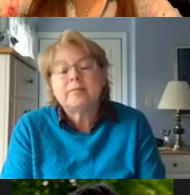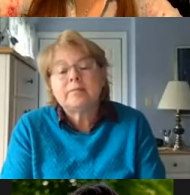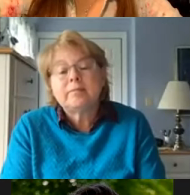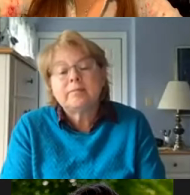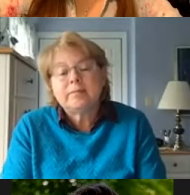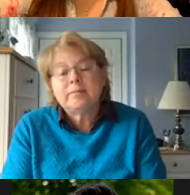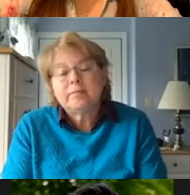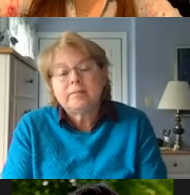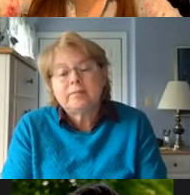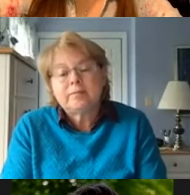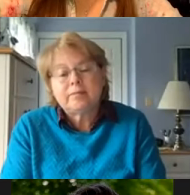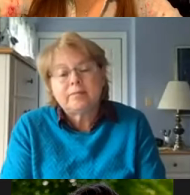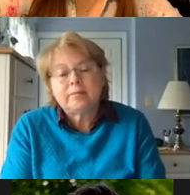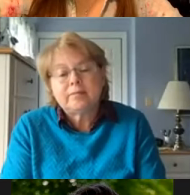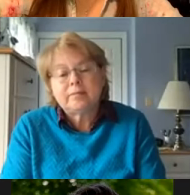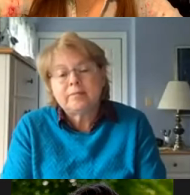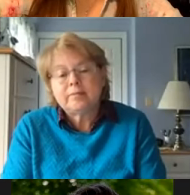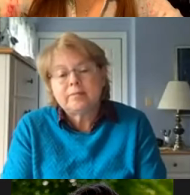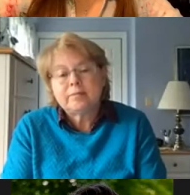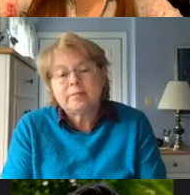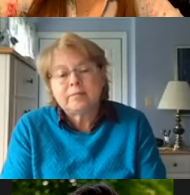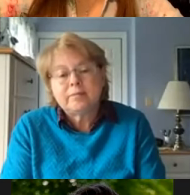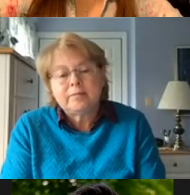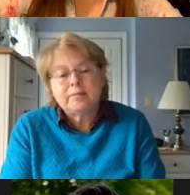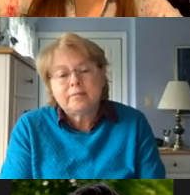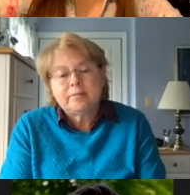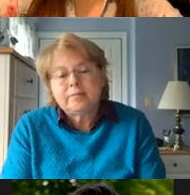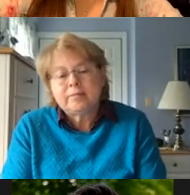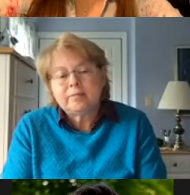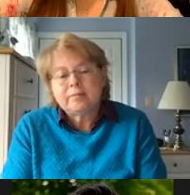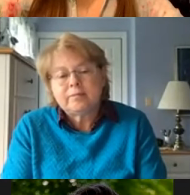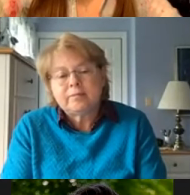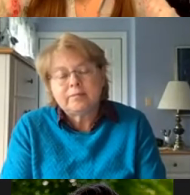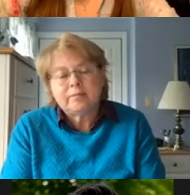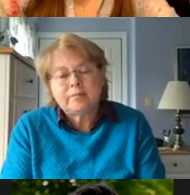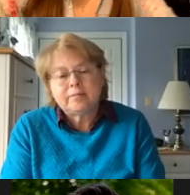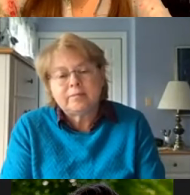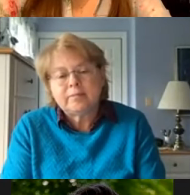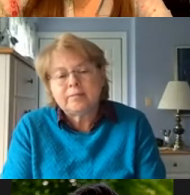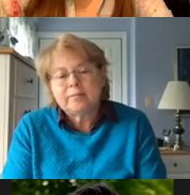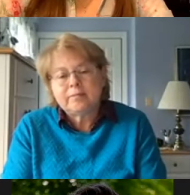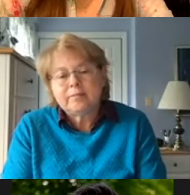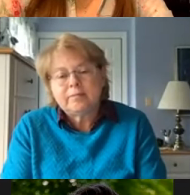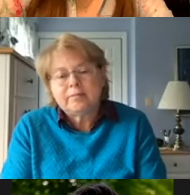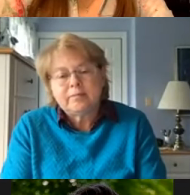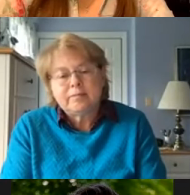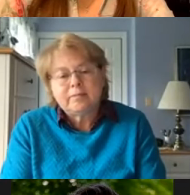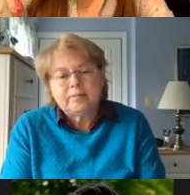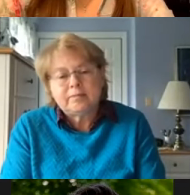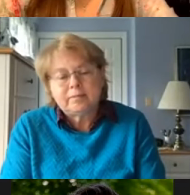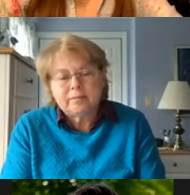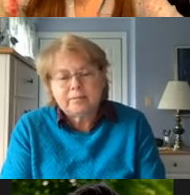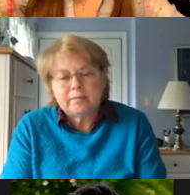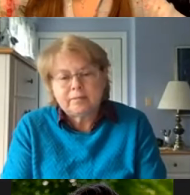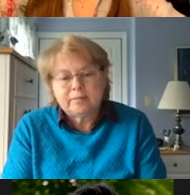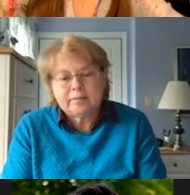There are several classes of interneurons, bipolar cells, amicron cells, horizontal cells. They relay visual information from